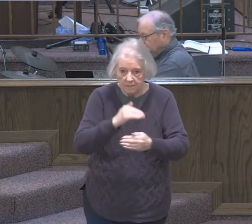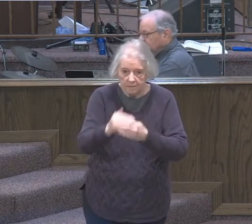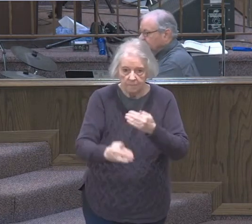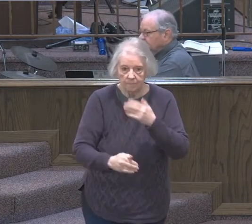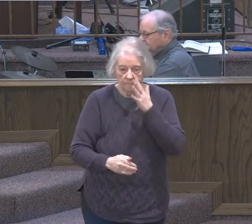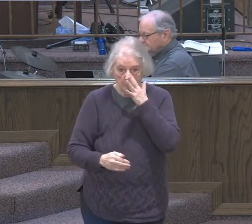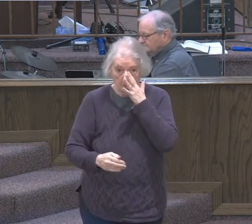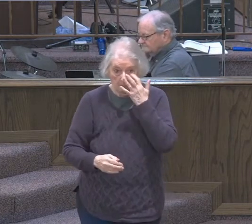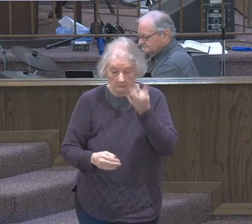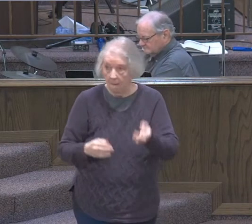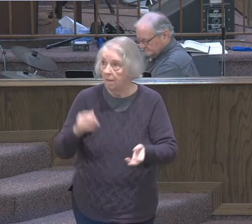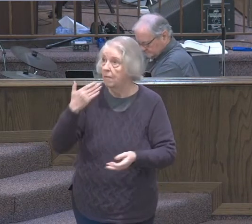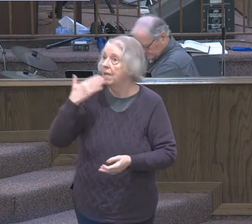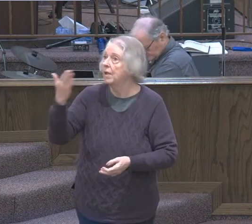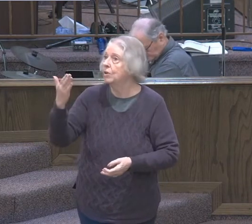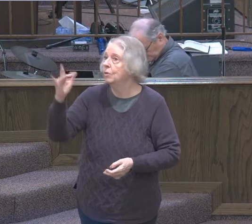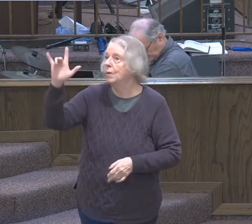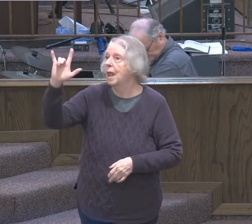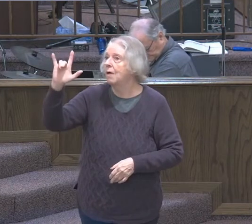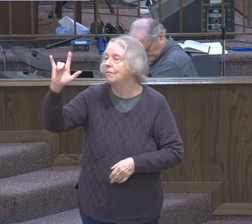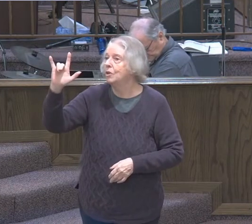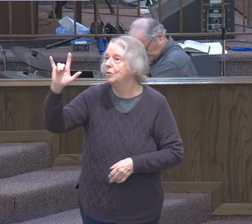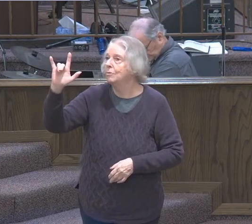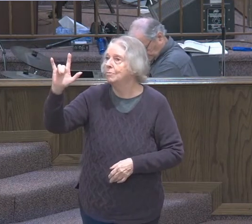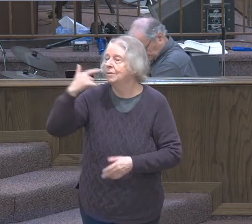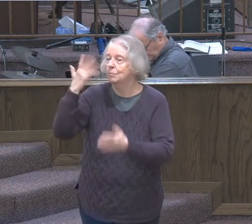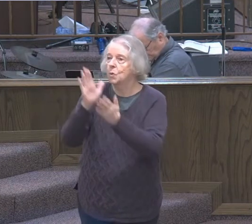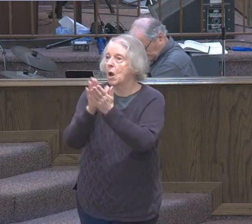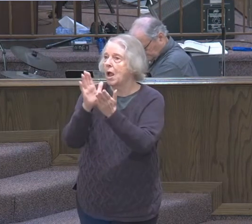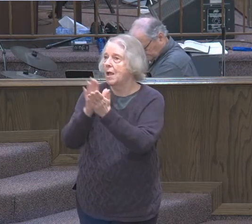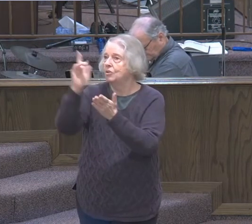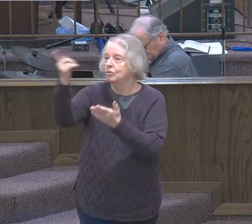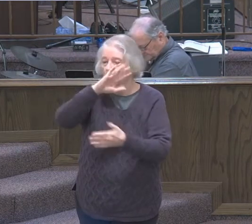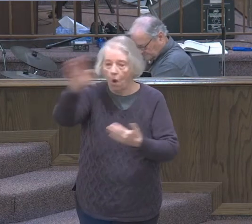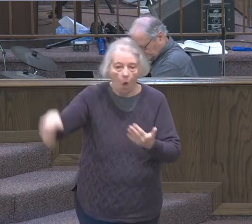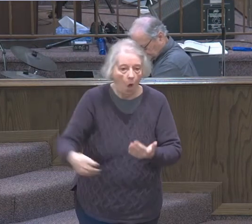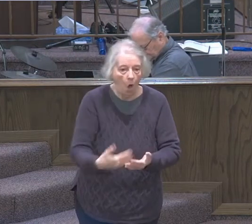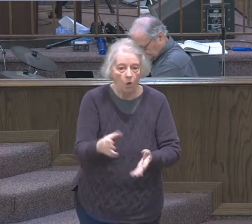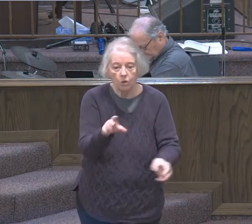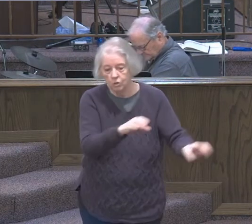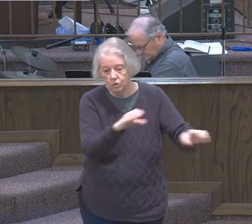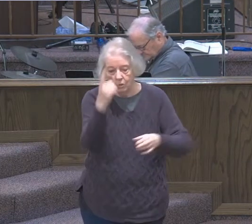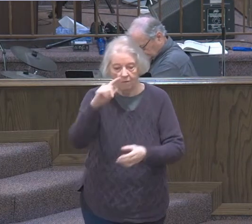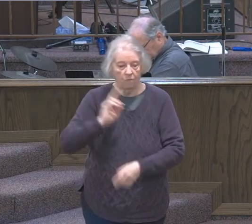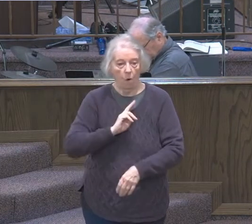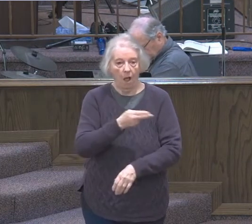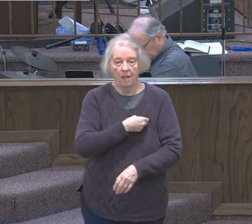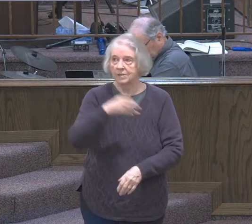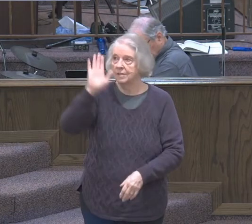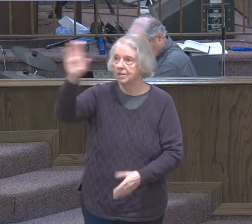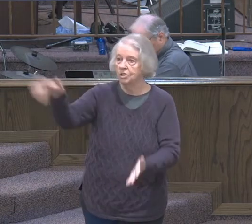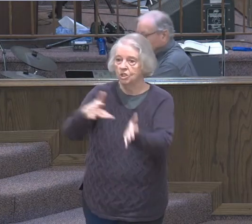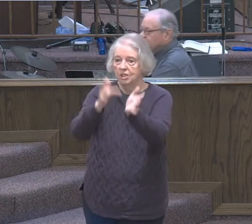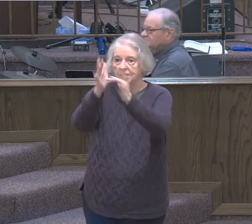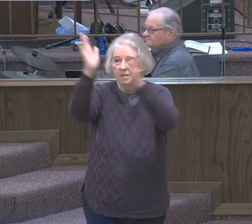We thank you and we love you and we praise you for all that you're doing in our lives. In Jesus' name.